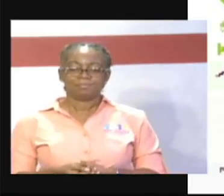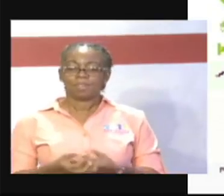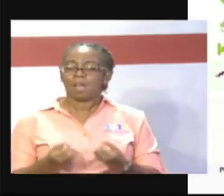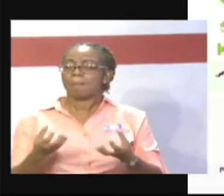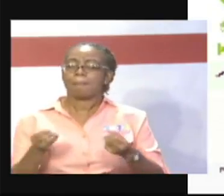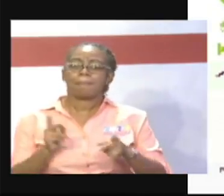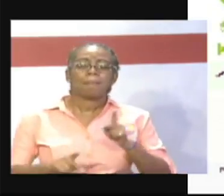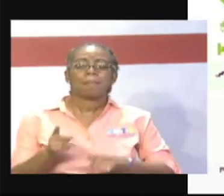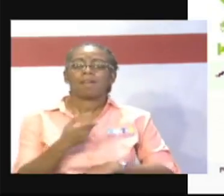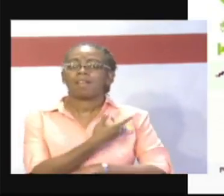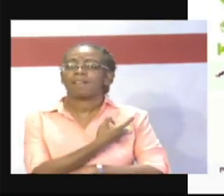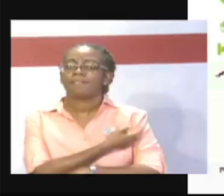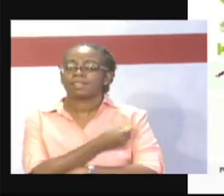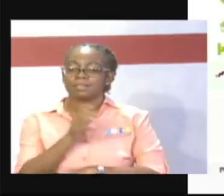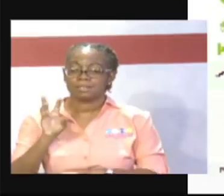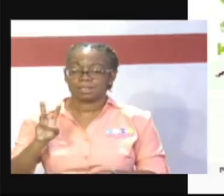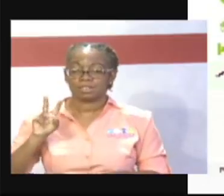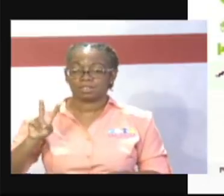follows.